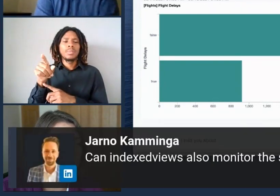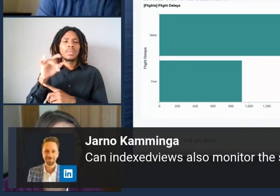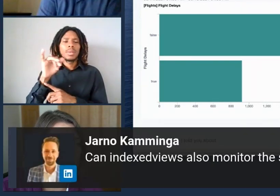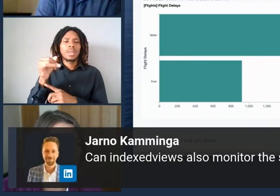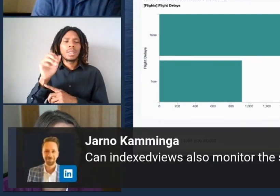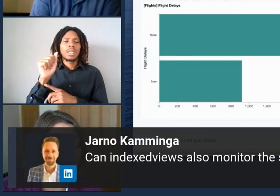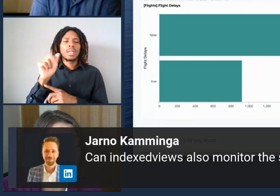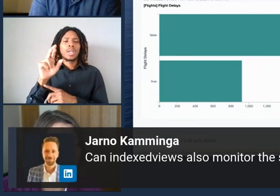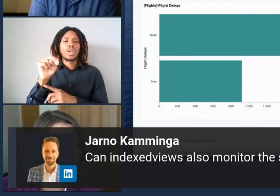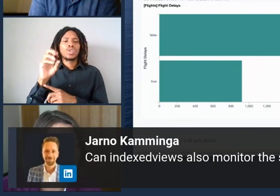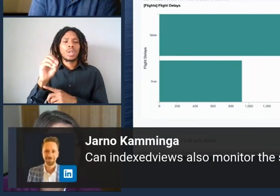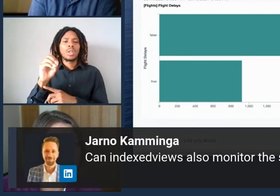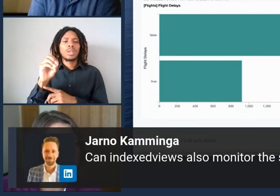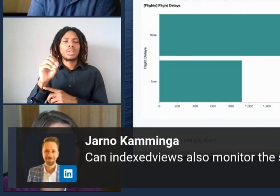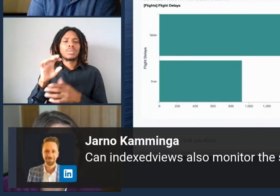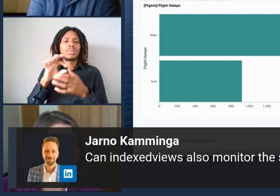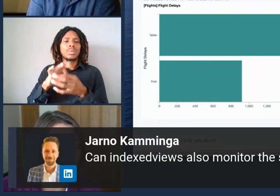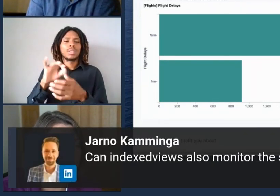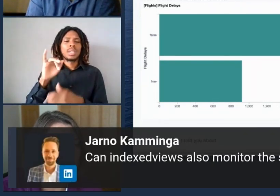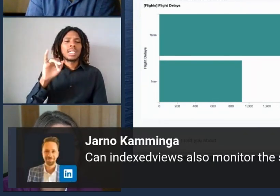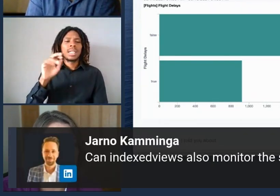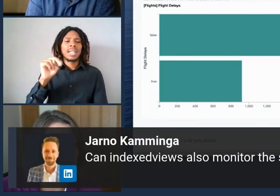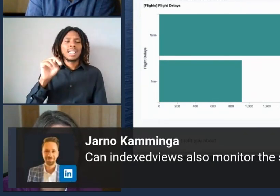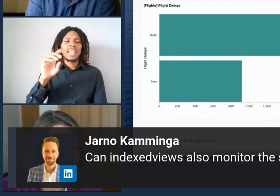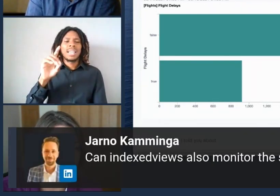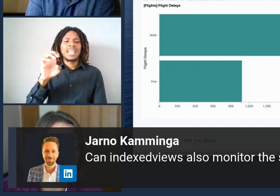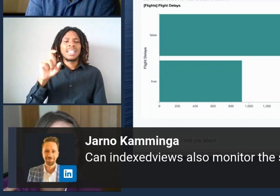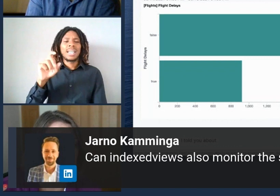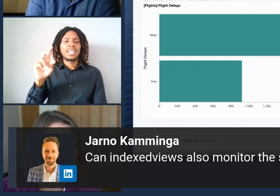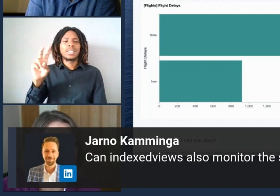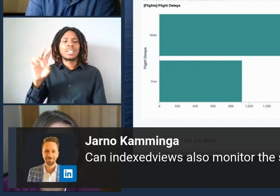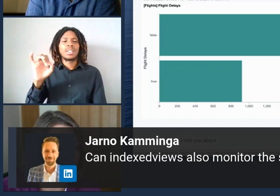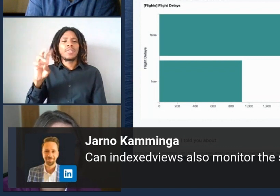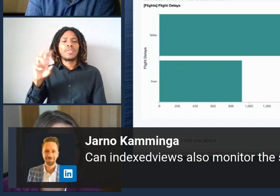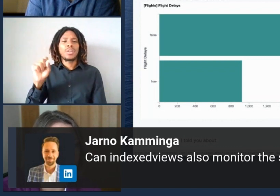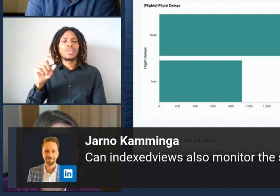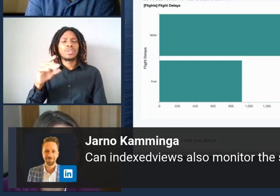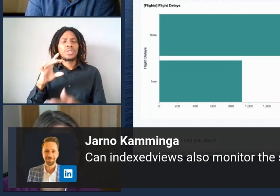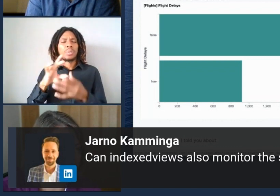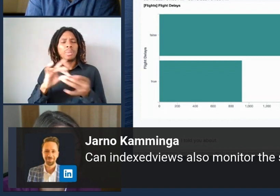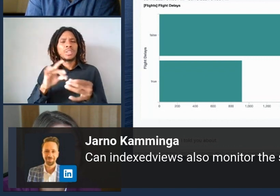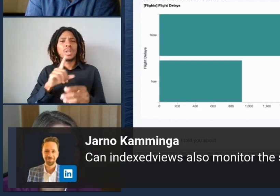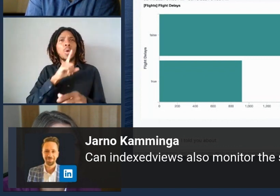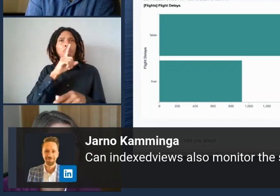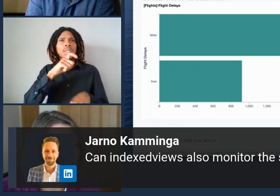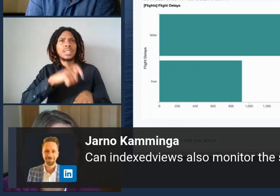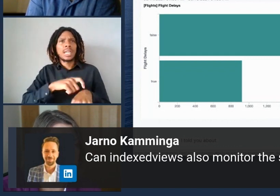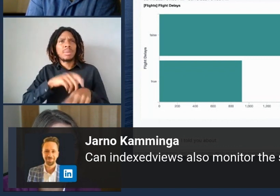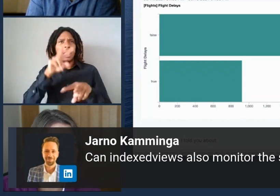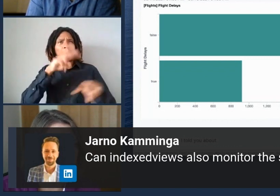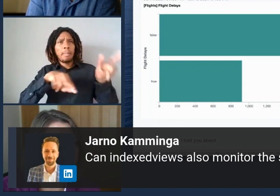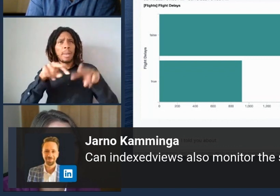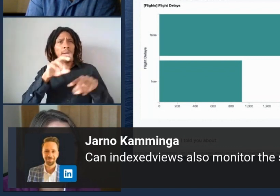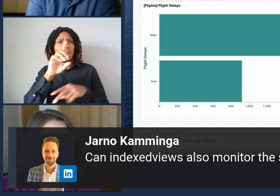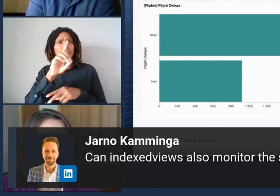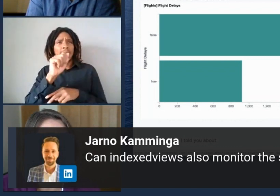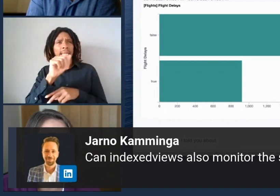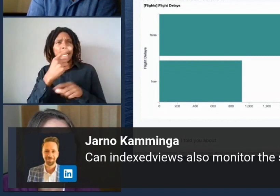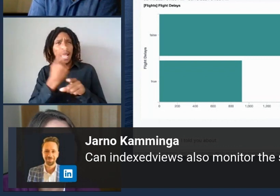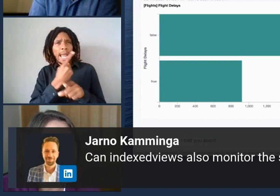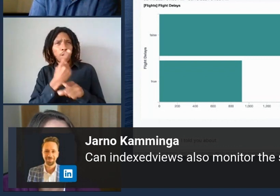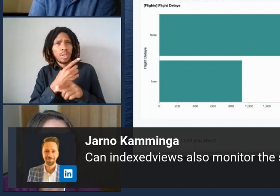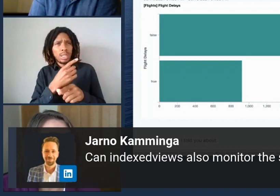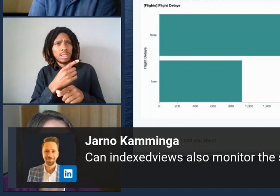Jarno about index views. You just mentioned in real time. Can this monitor the data actively? Is that what you're talking about?